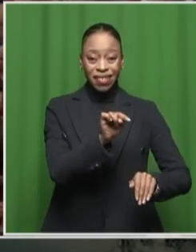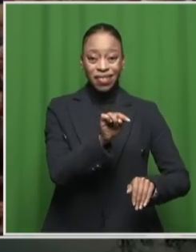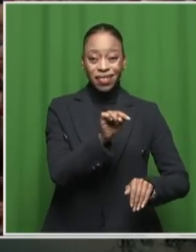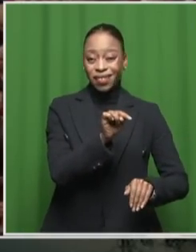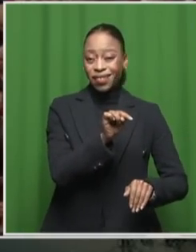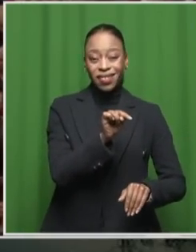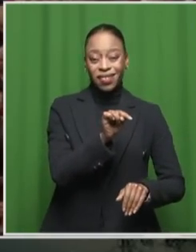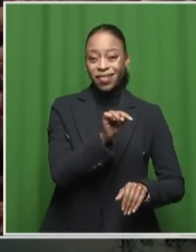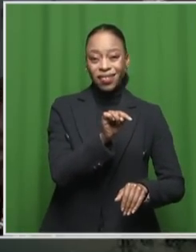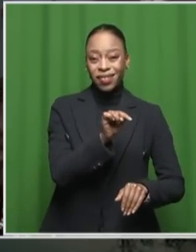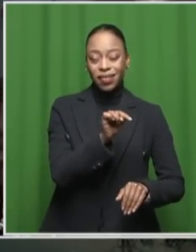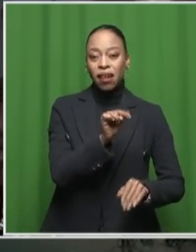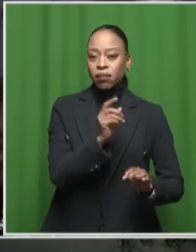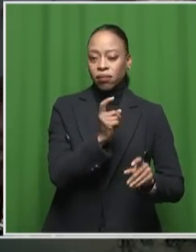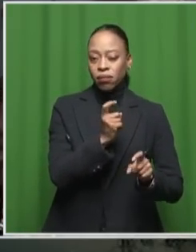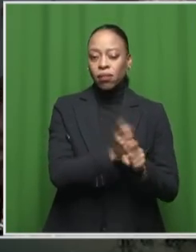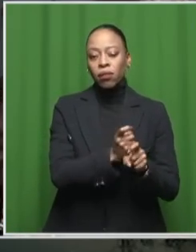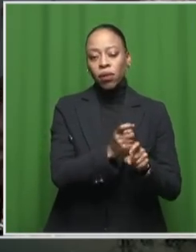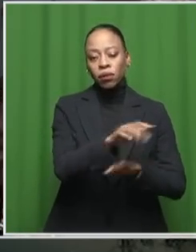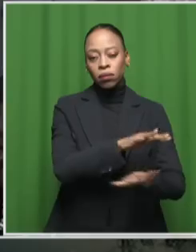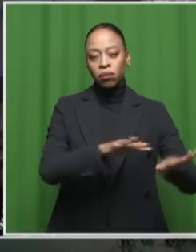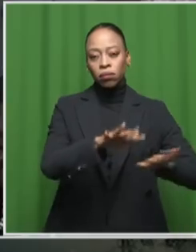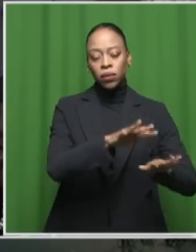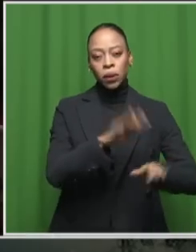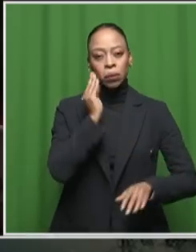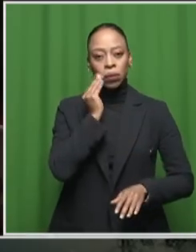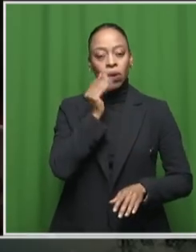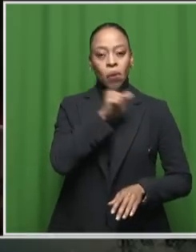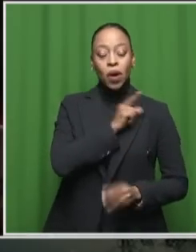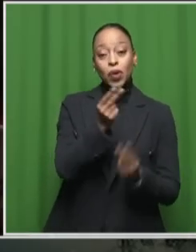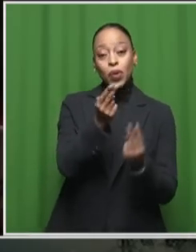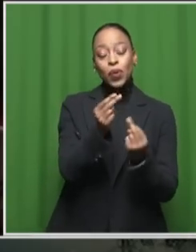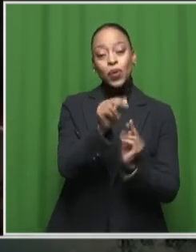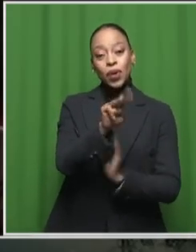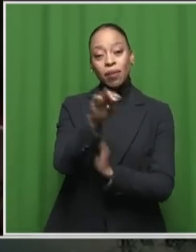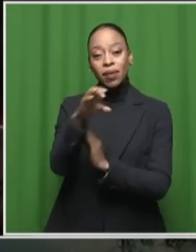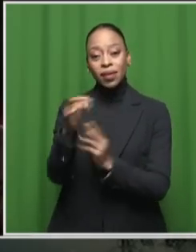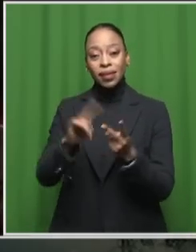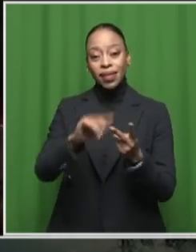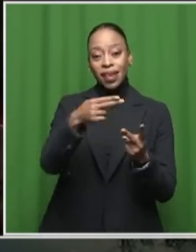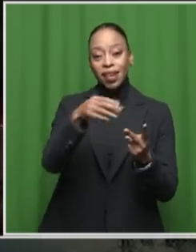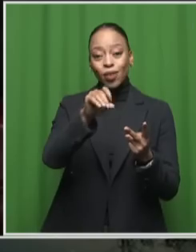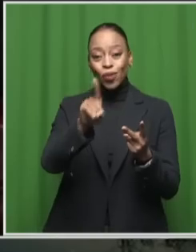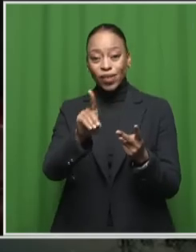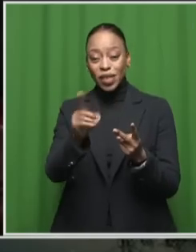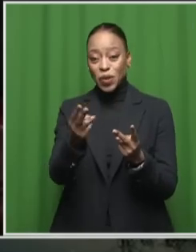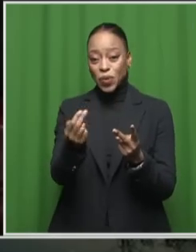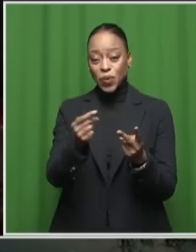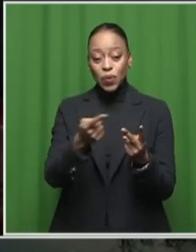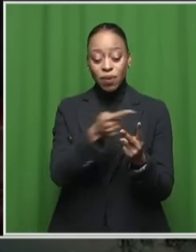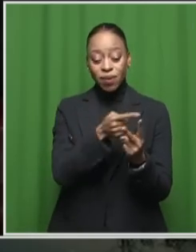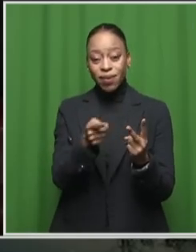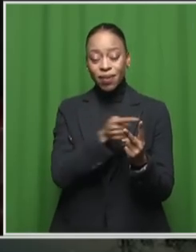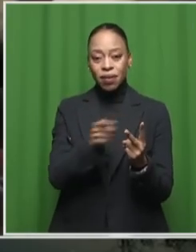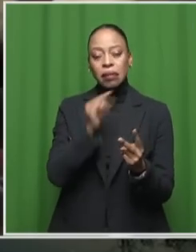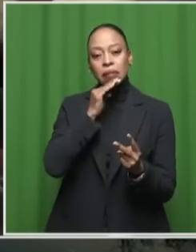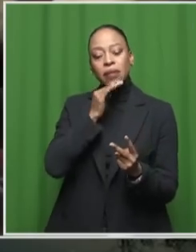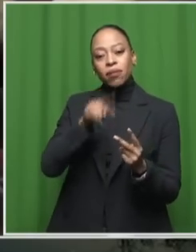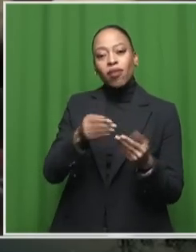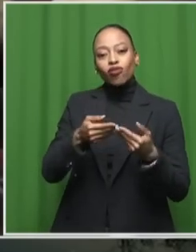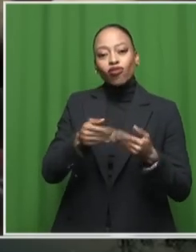It finds itself in a very difficult position. A new MEC, new HOD, will have to start